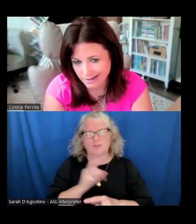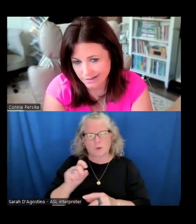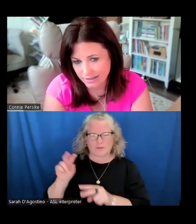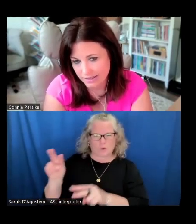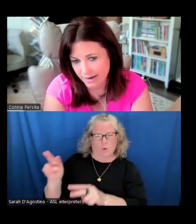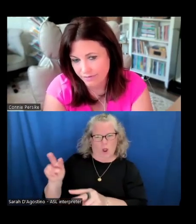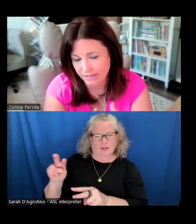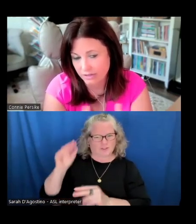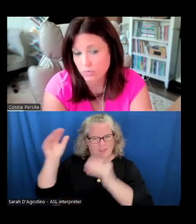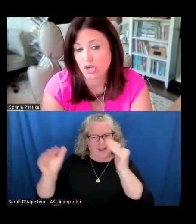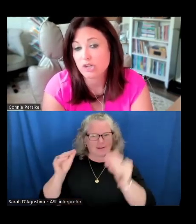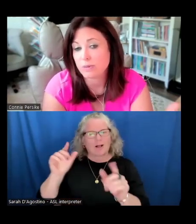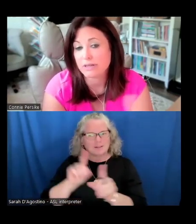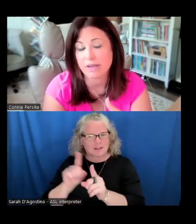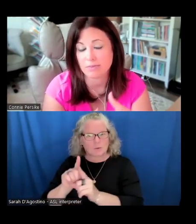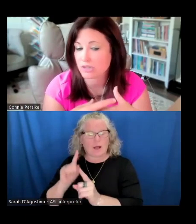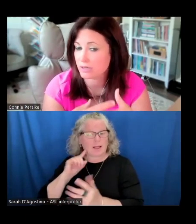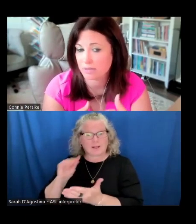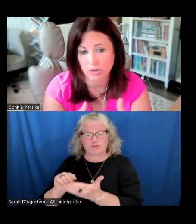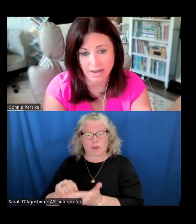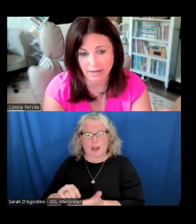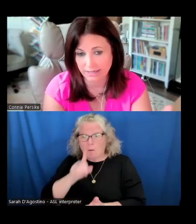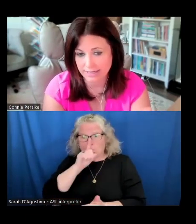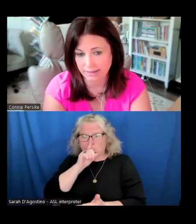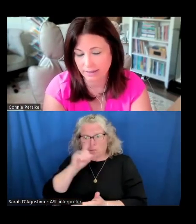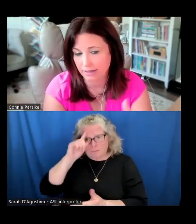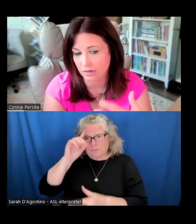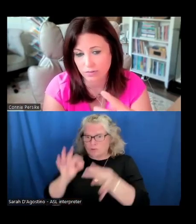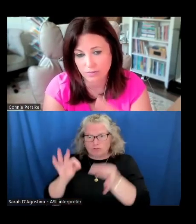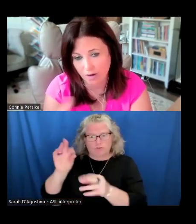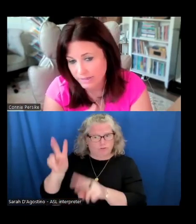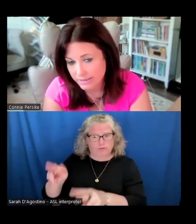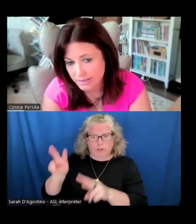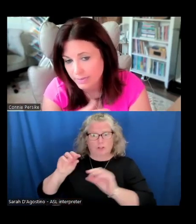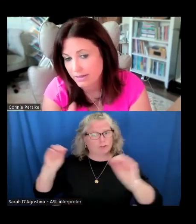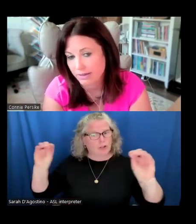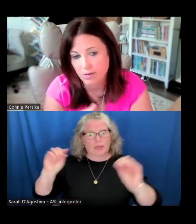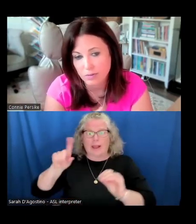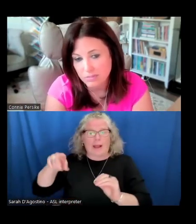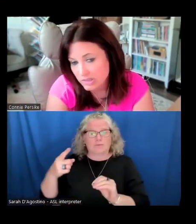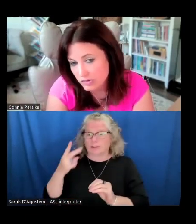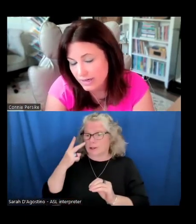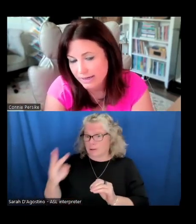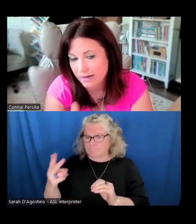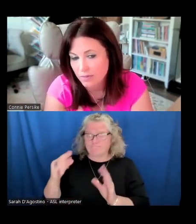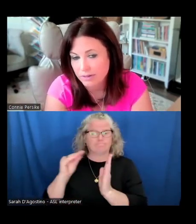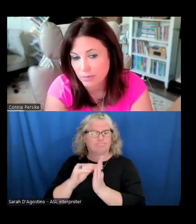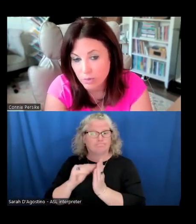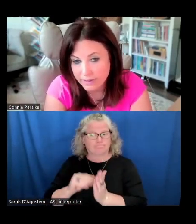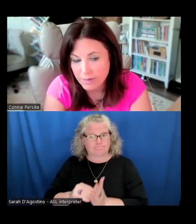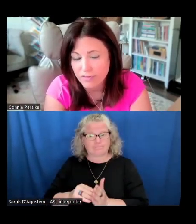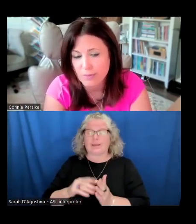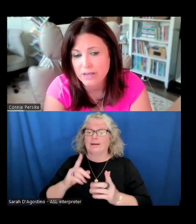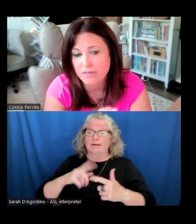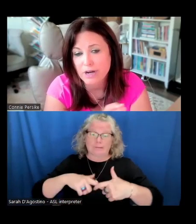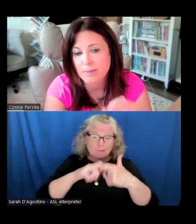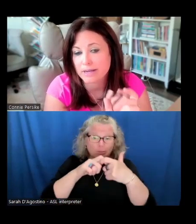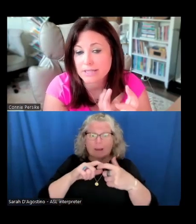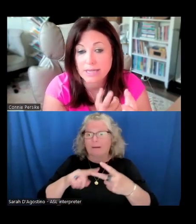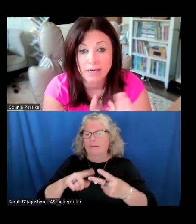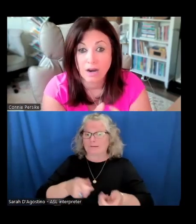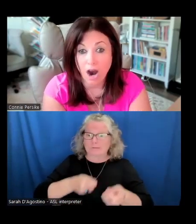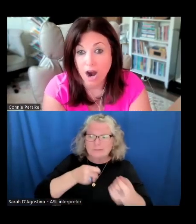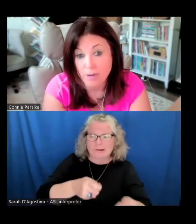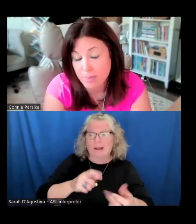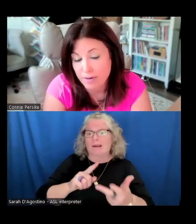tell staff, like, no judgment. I'm just going to be tracking exactly, are we suspending? Are we restraining? Are we removing them from the